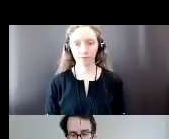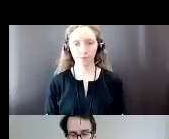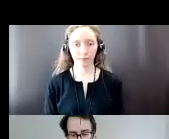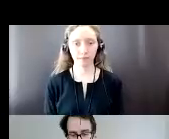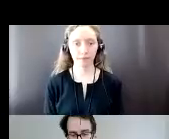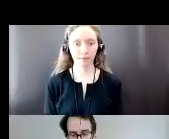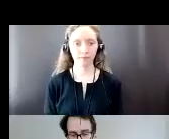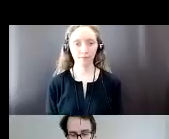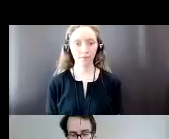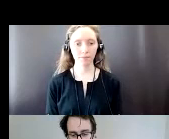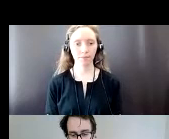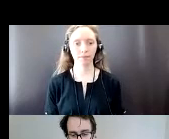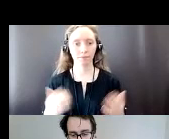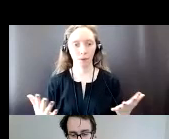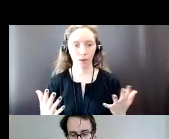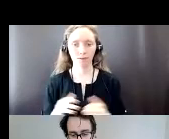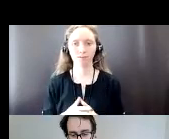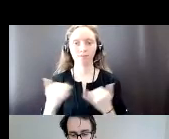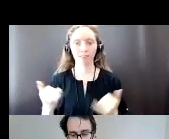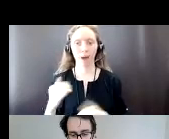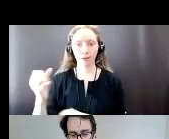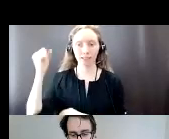Okay, so on to spear phishing.